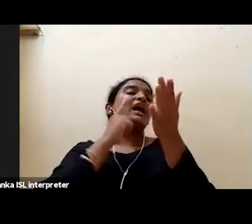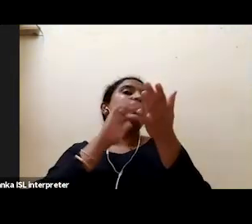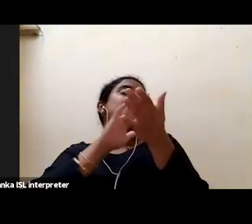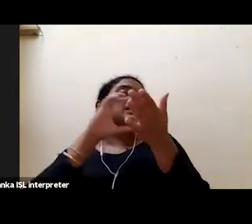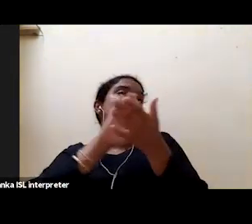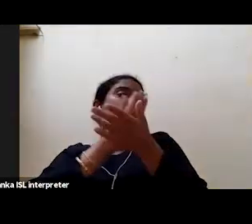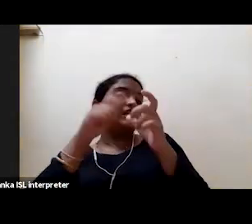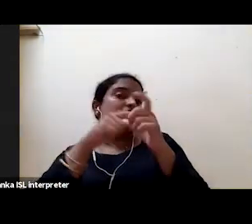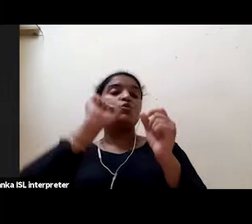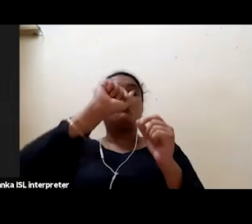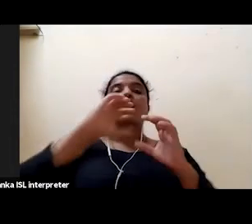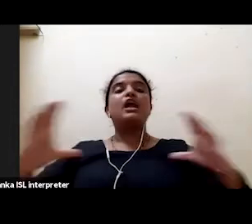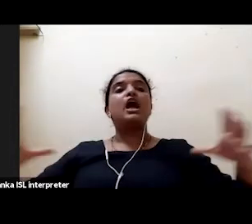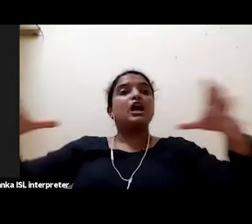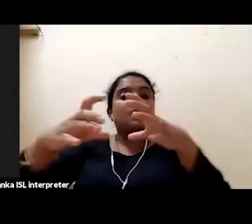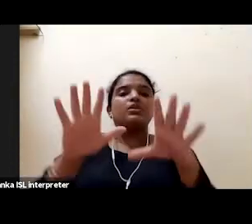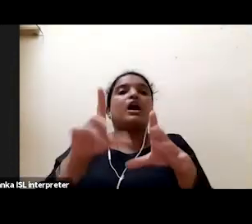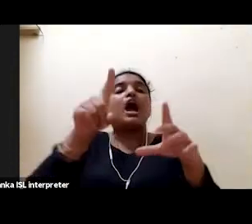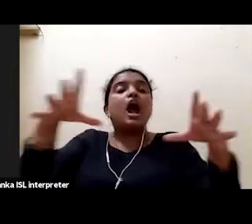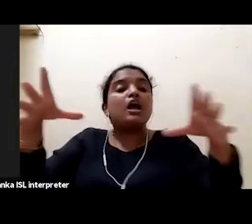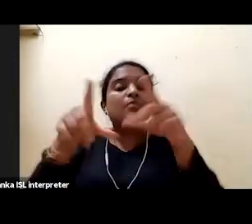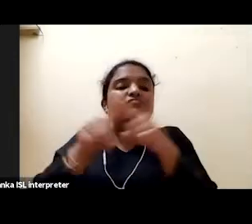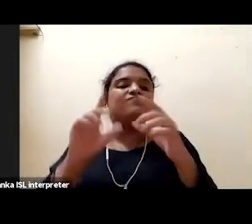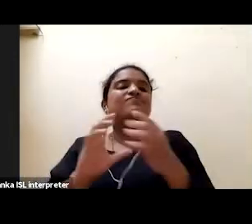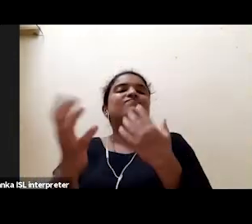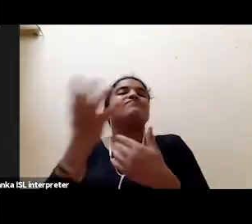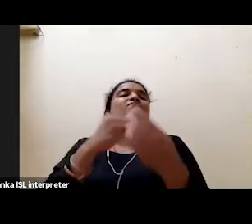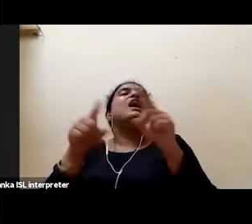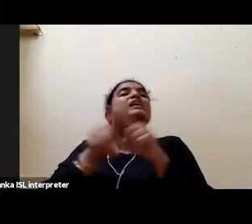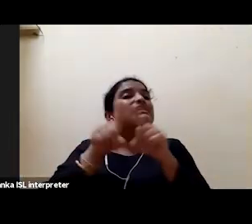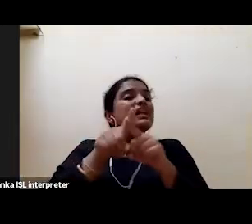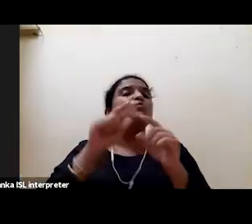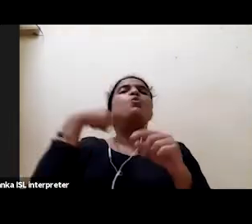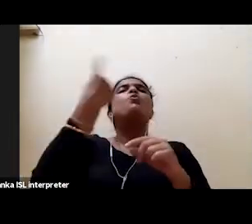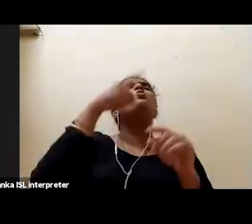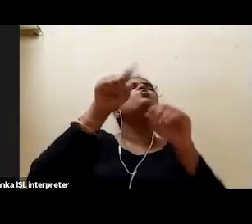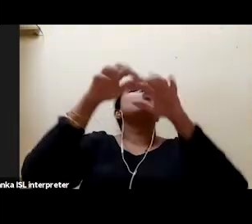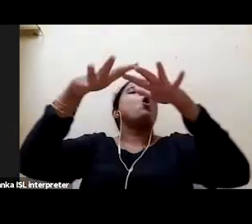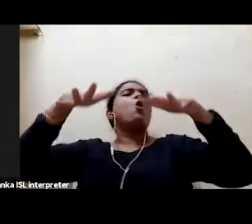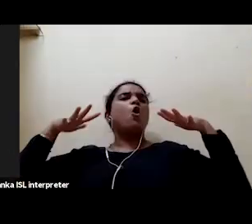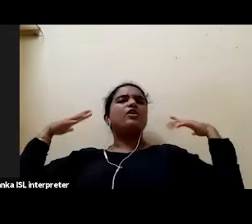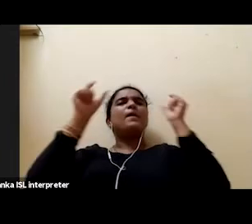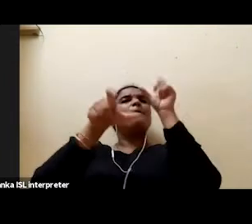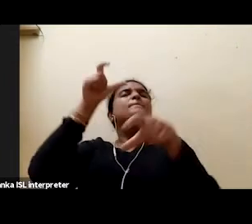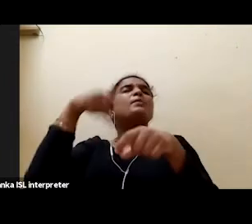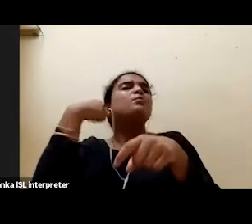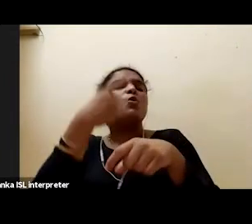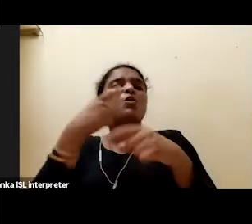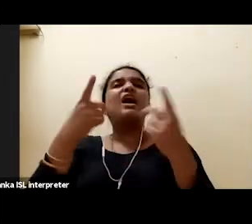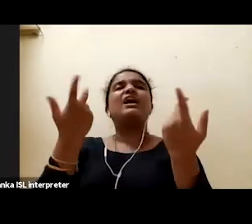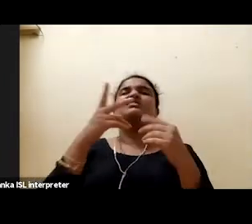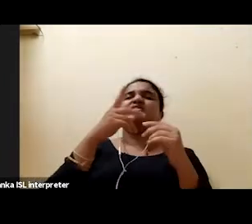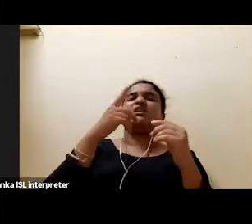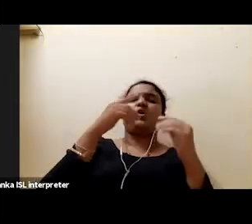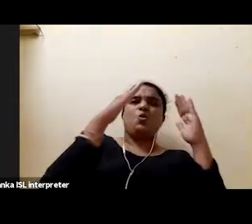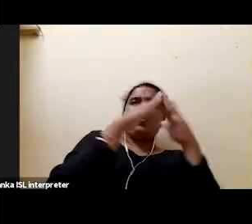So the other important thing to find out is, who is your audience? Now, is it someone who is a home cook who is looking